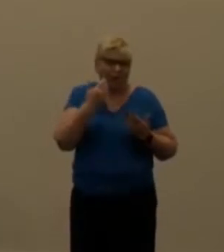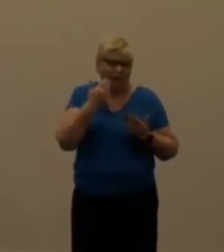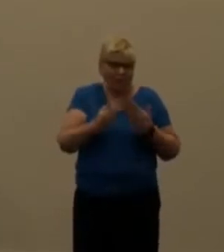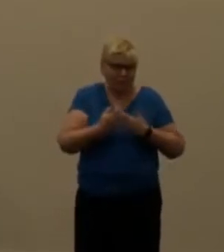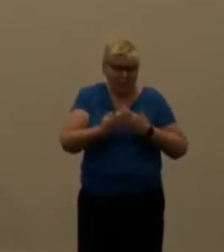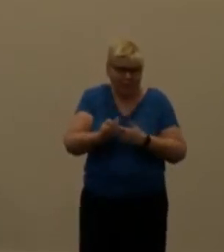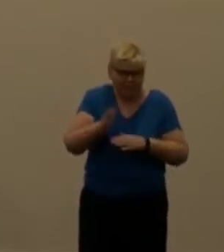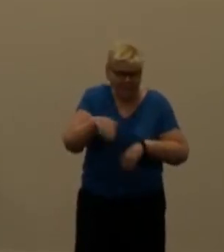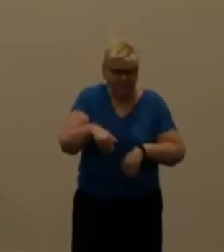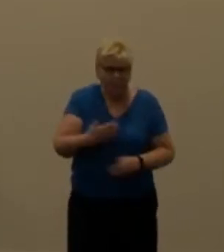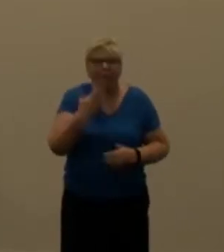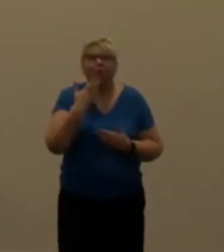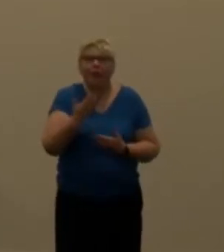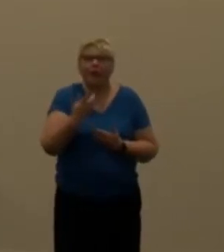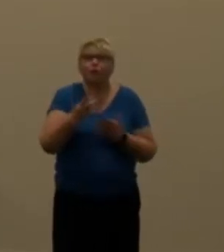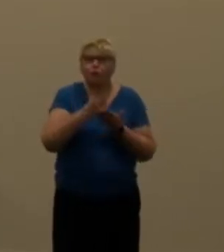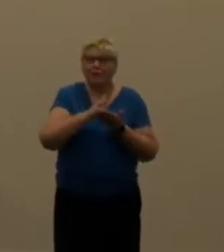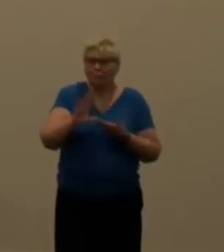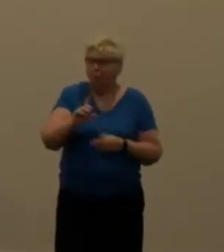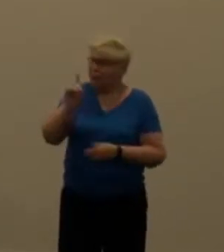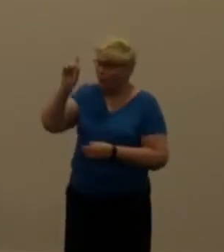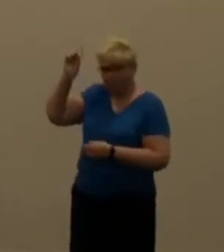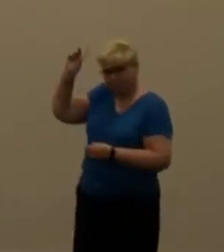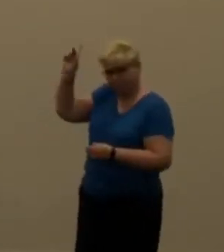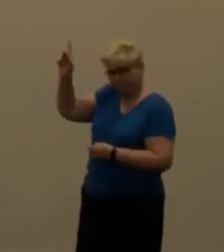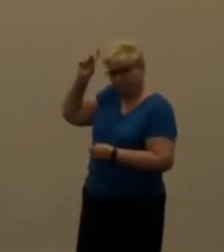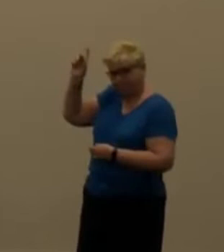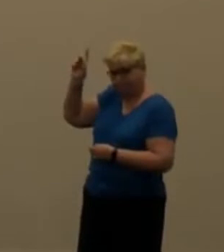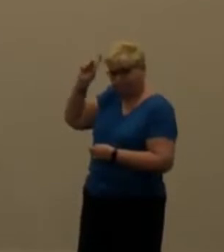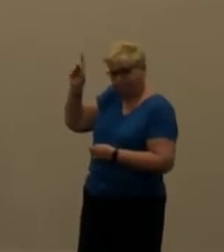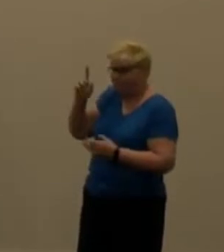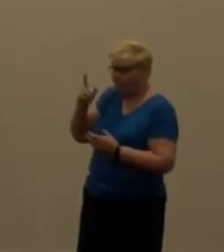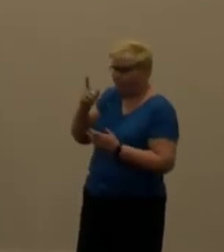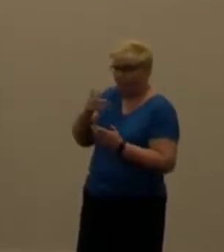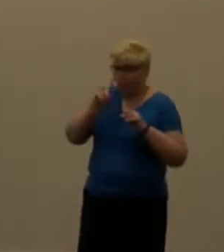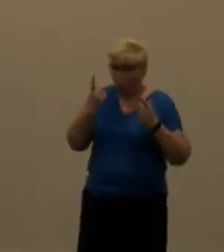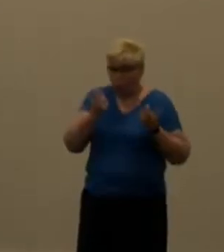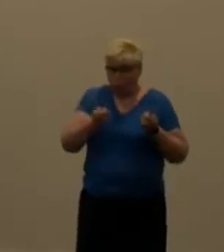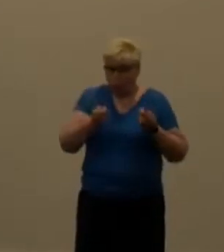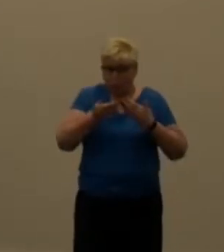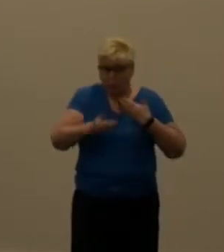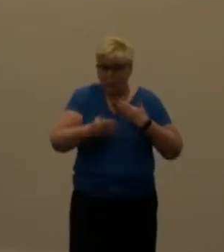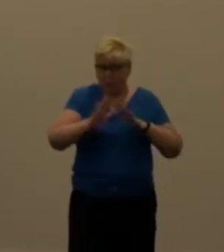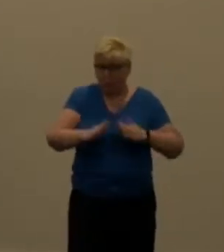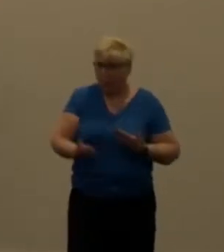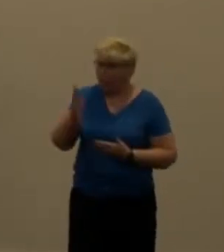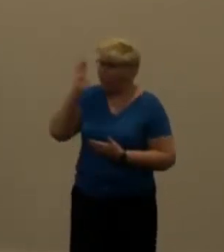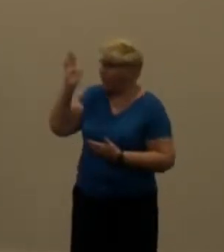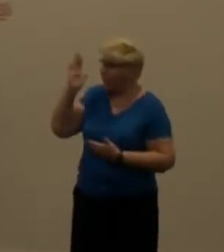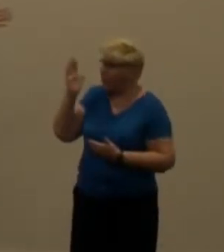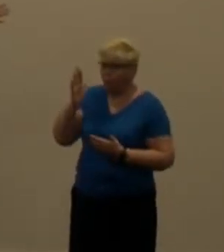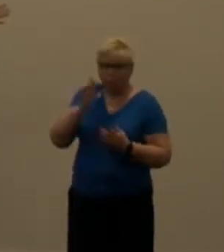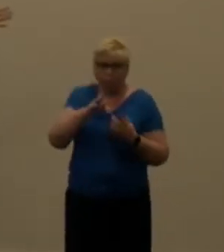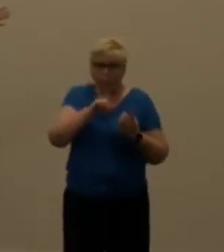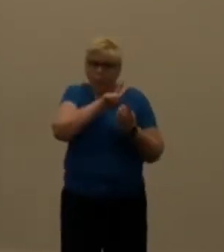you to our sponsors. Without them, all those kind of events for sure cannot happen. So definitely go talk with